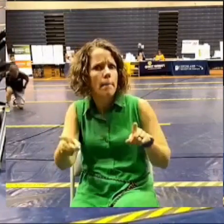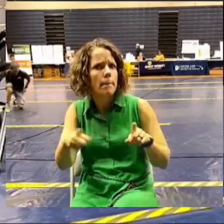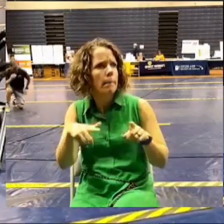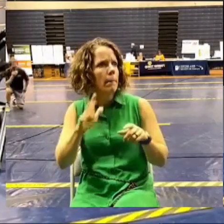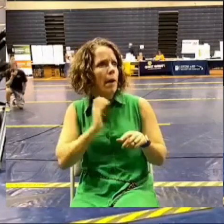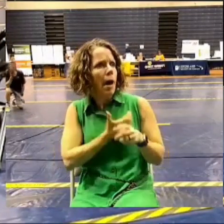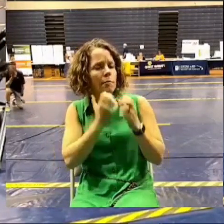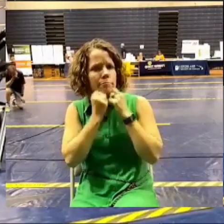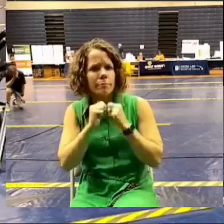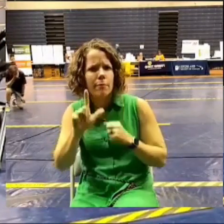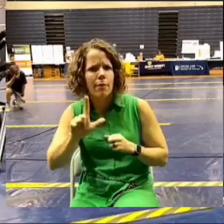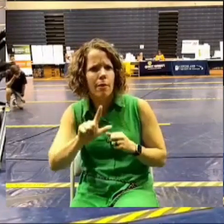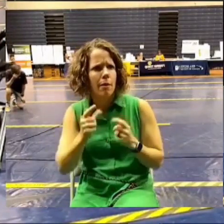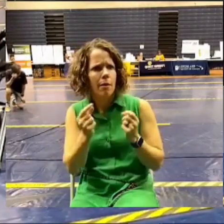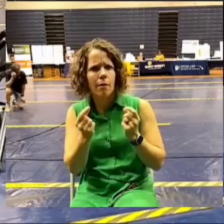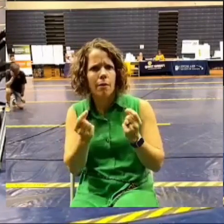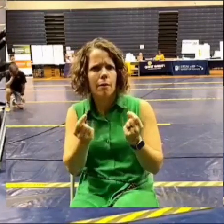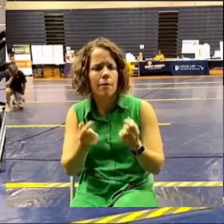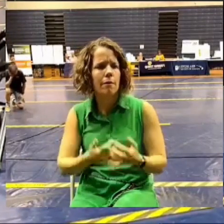meetings.